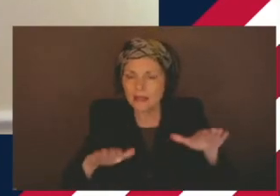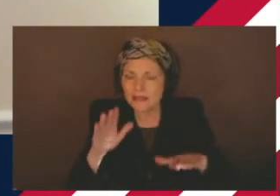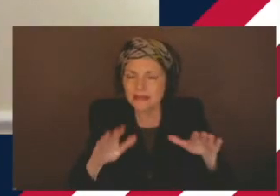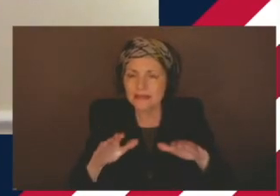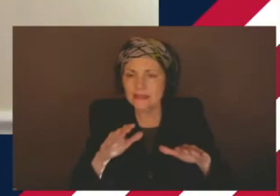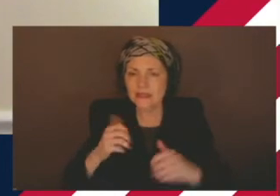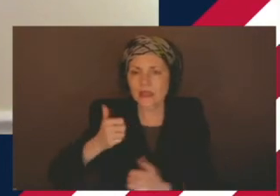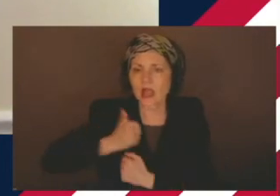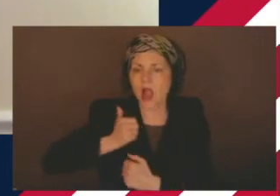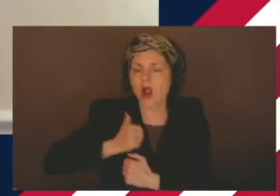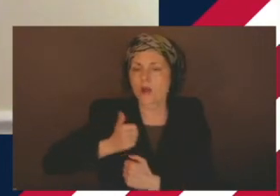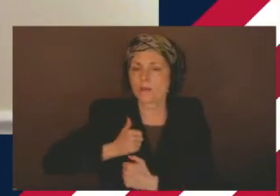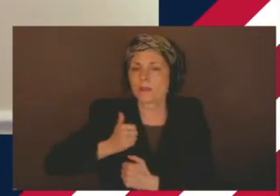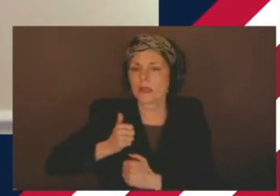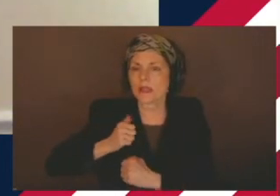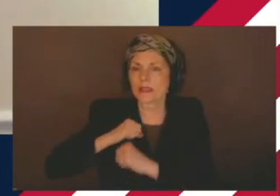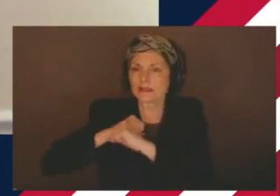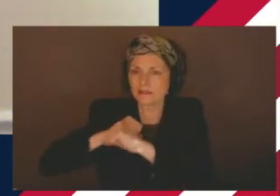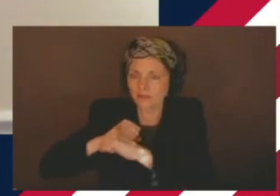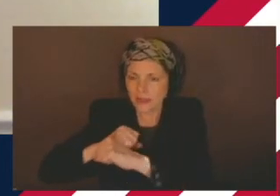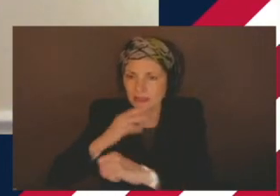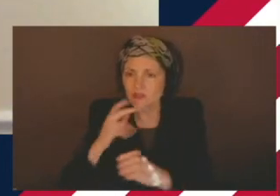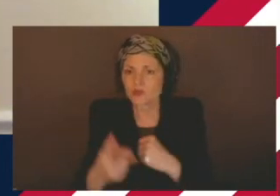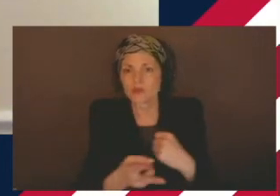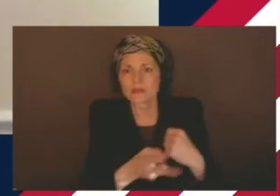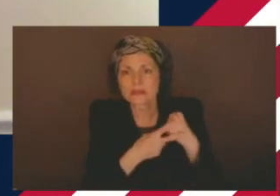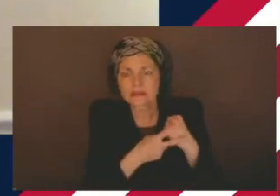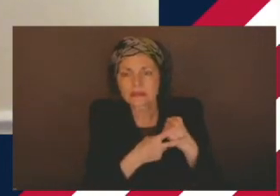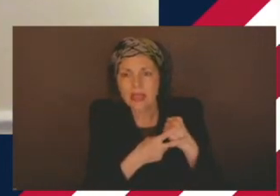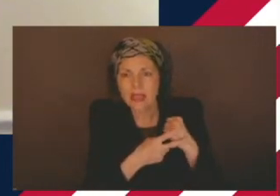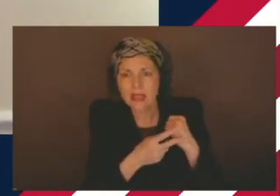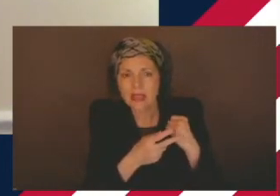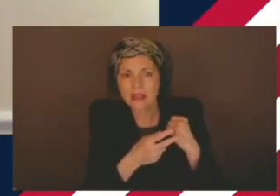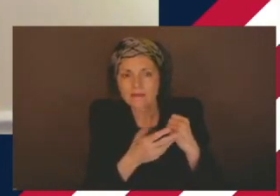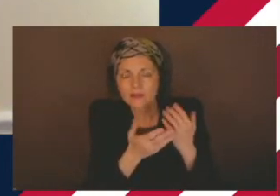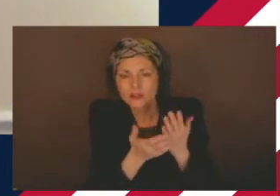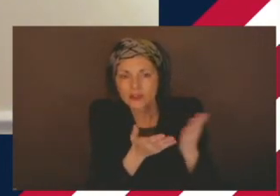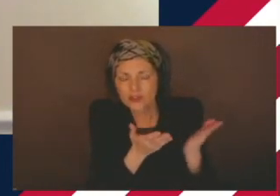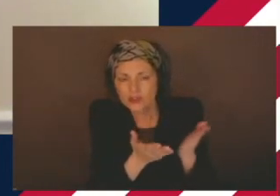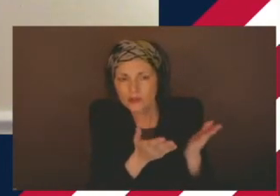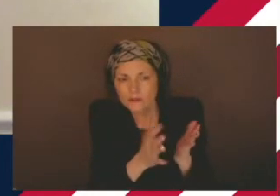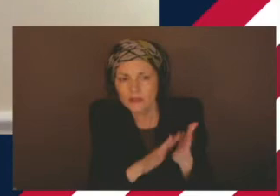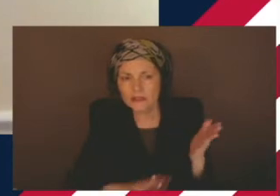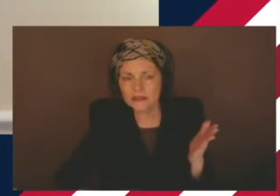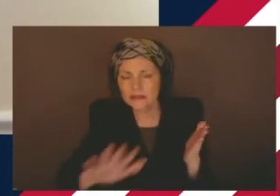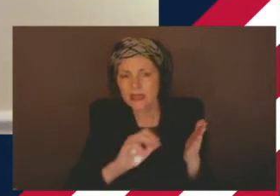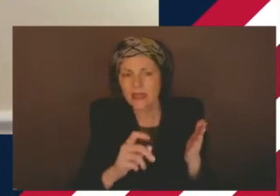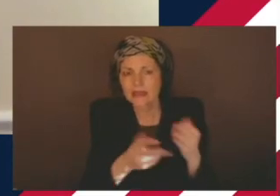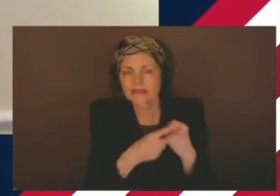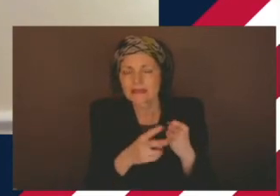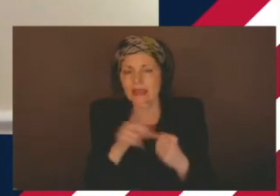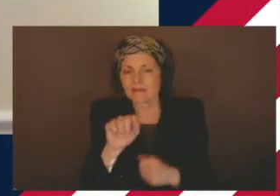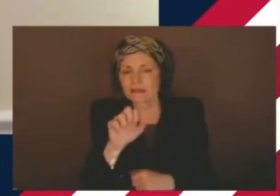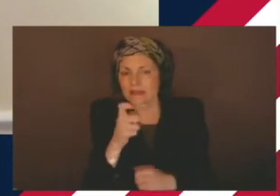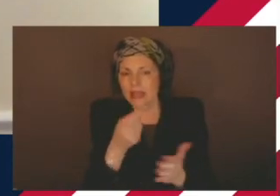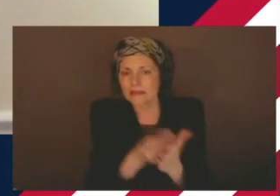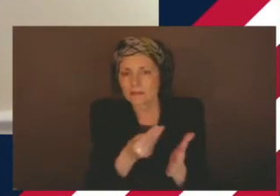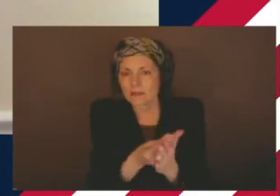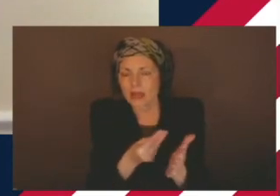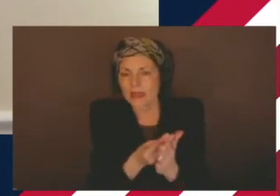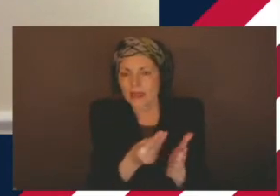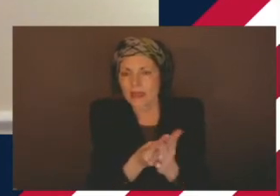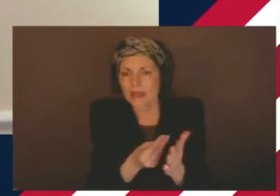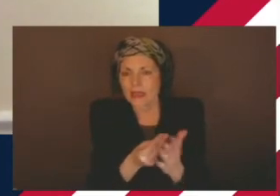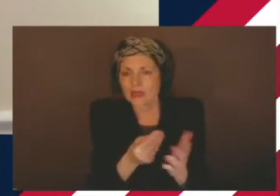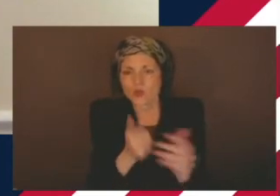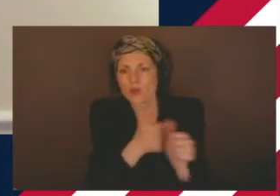saves service member lives and taxpayer dollars by averting forever wars. We also need to change the